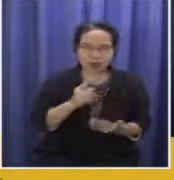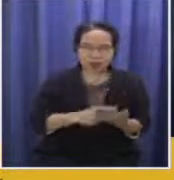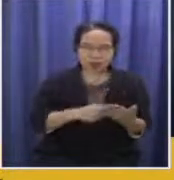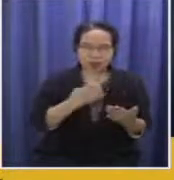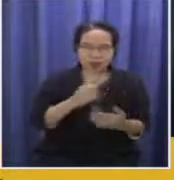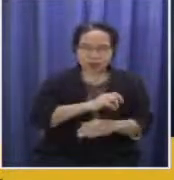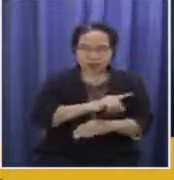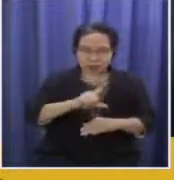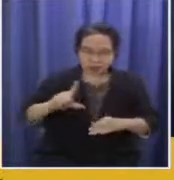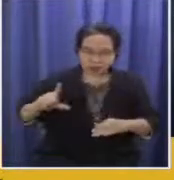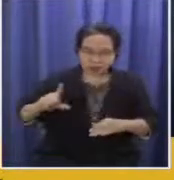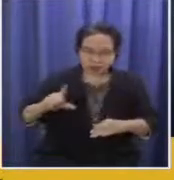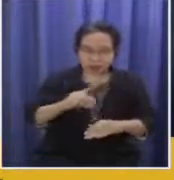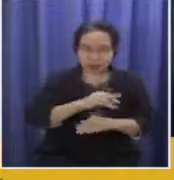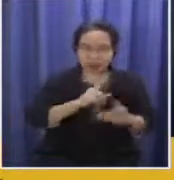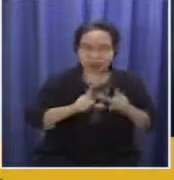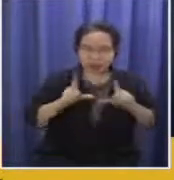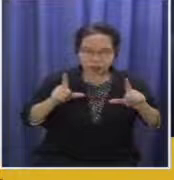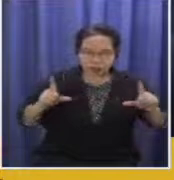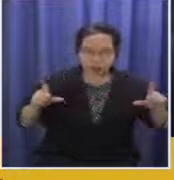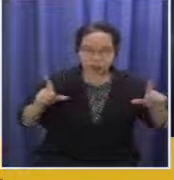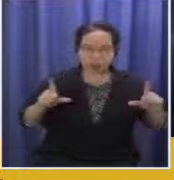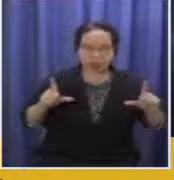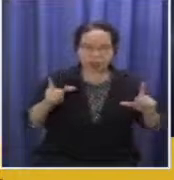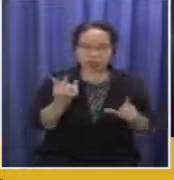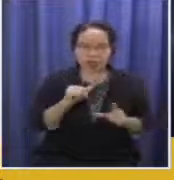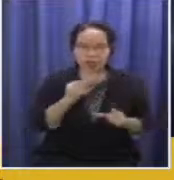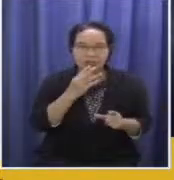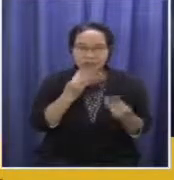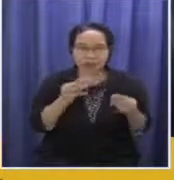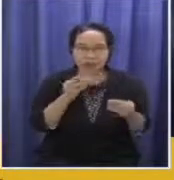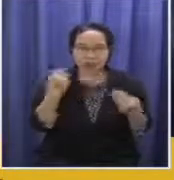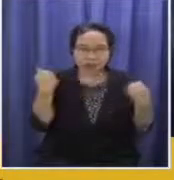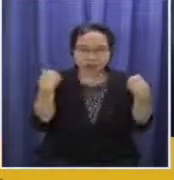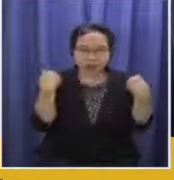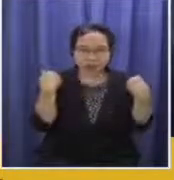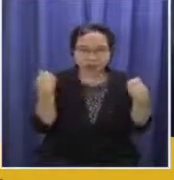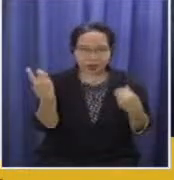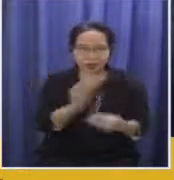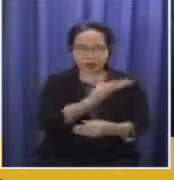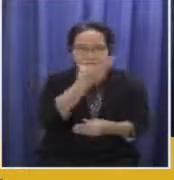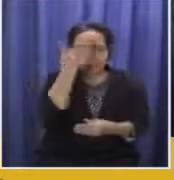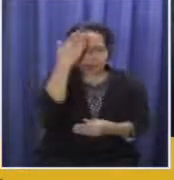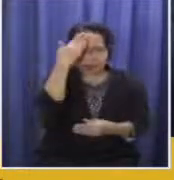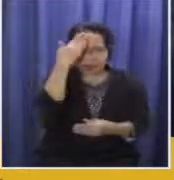whatever nationality or language they may have. We know